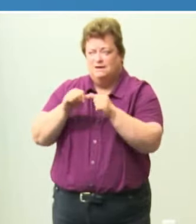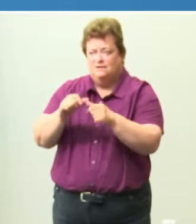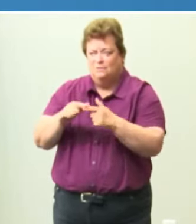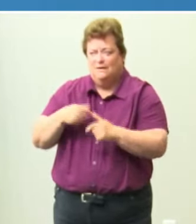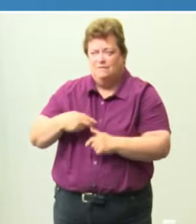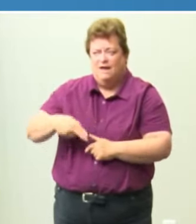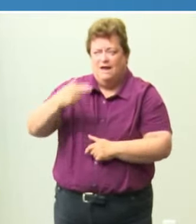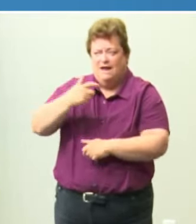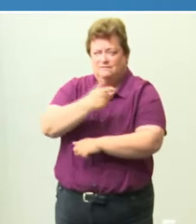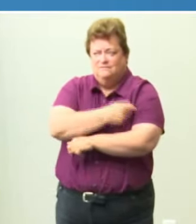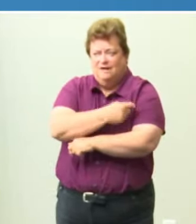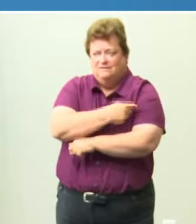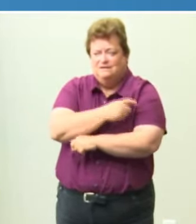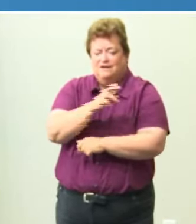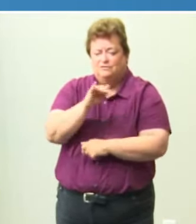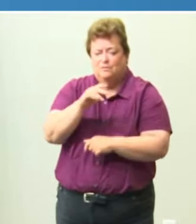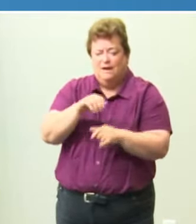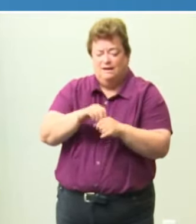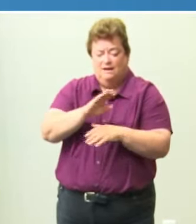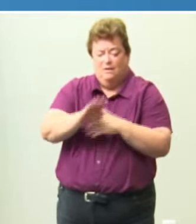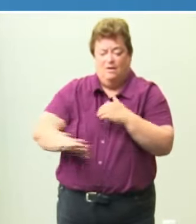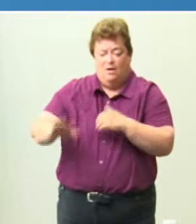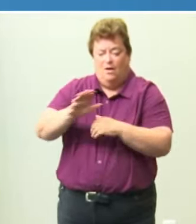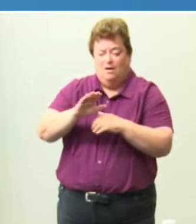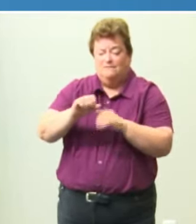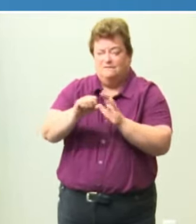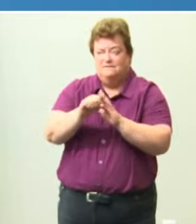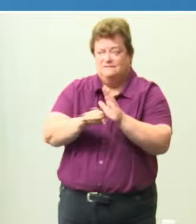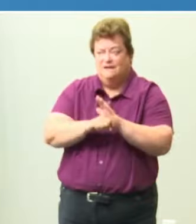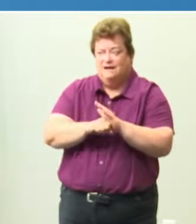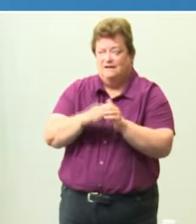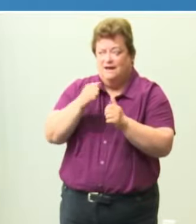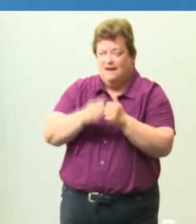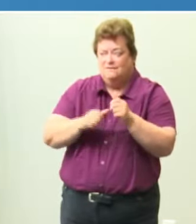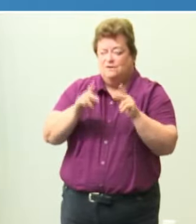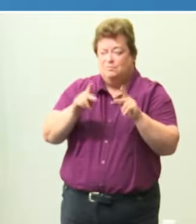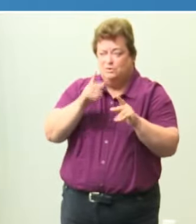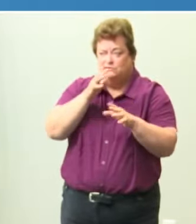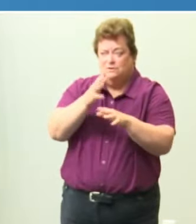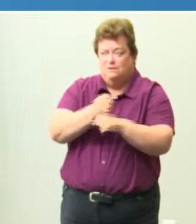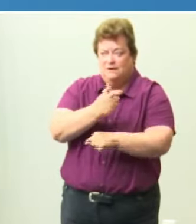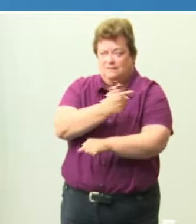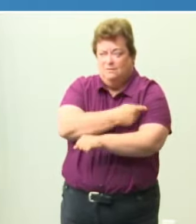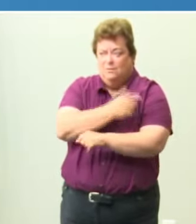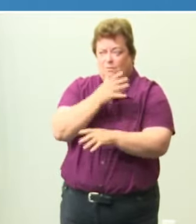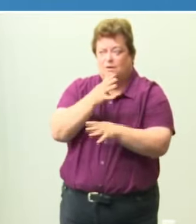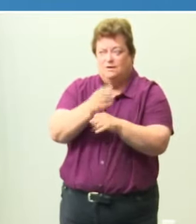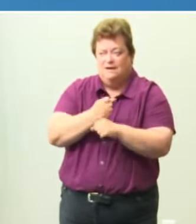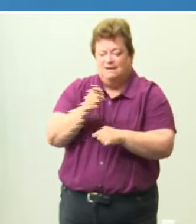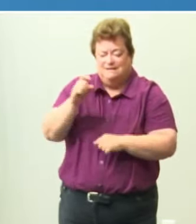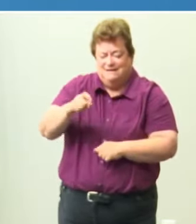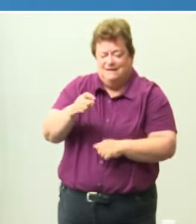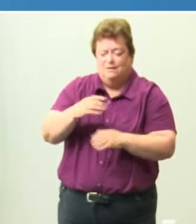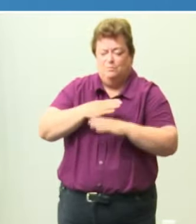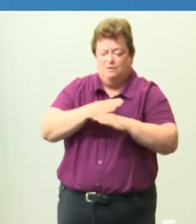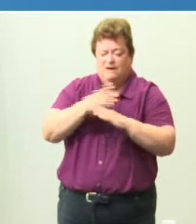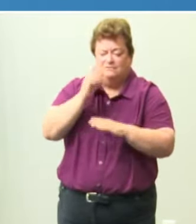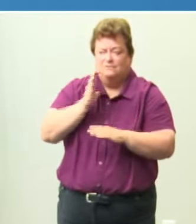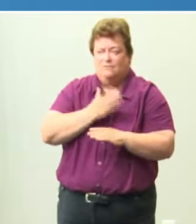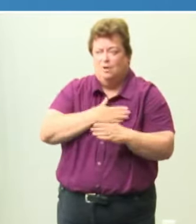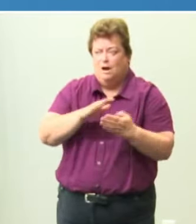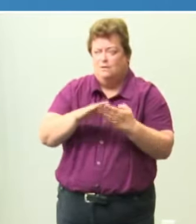highest vaccination rate in the state. Every person vaccinated helps create needed protection for our